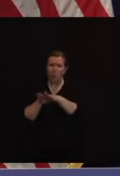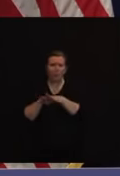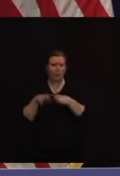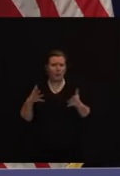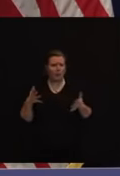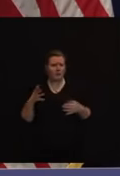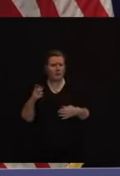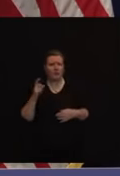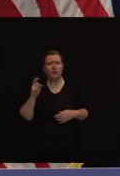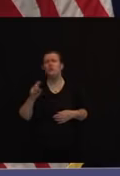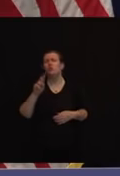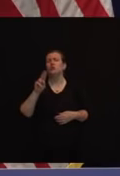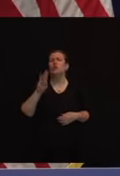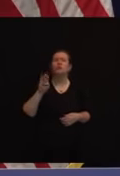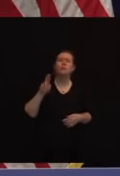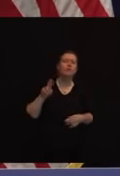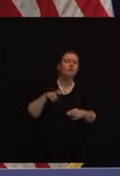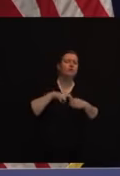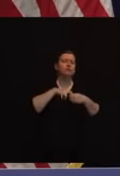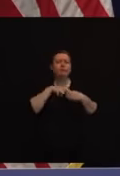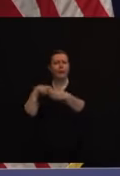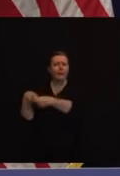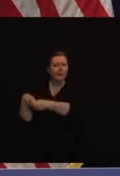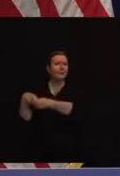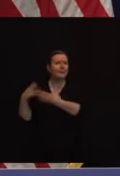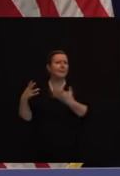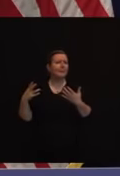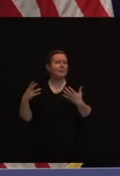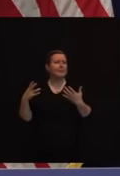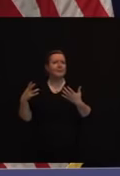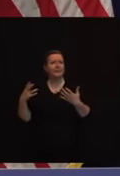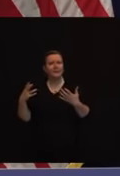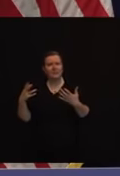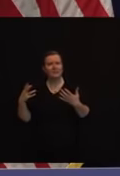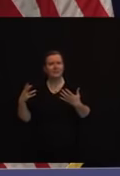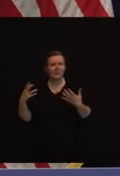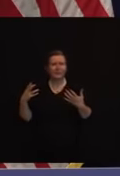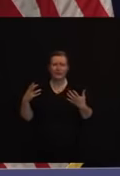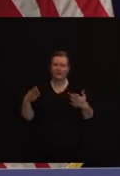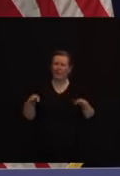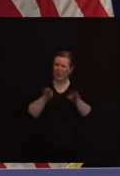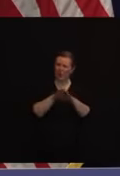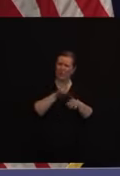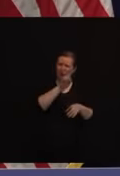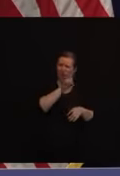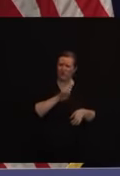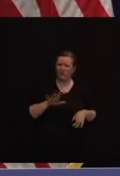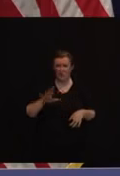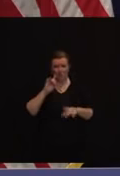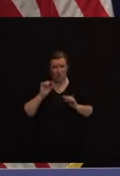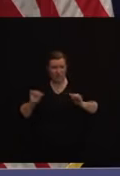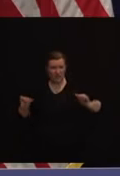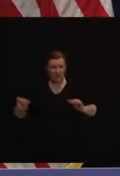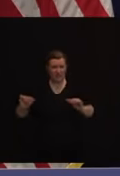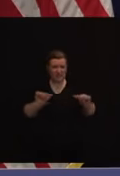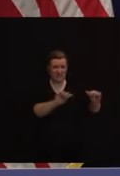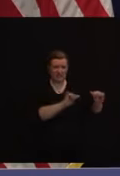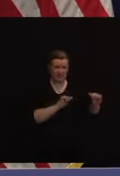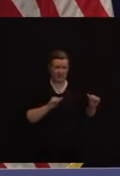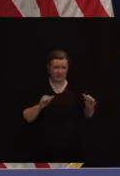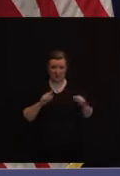get to work. Right. It'll be shut down from 1 a.m. to 5 a.m. every day to be cleansed. He's offering, or the state of New York is offering, free